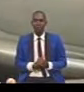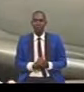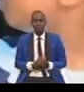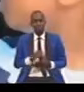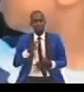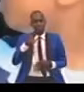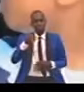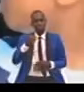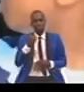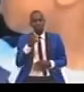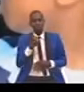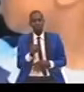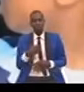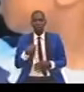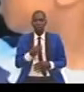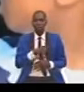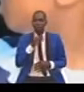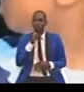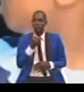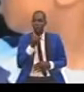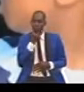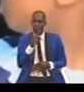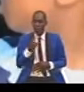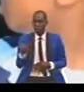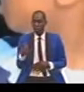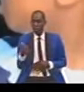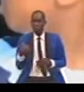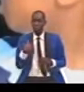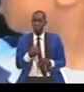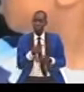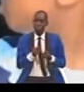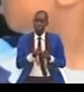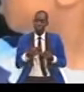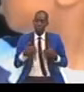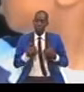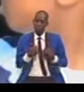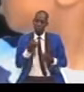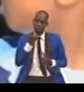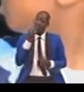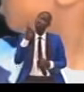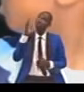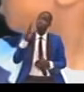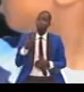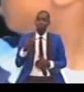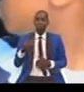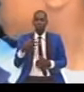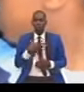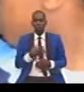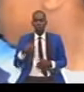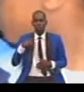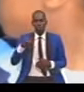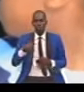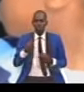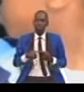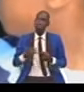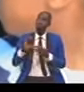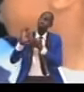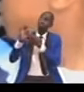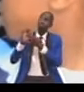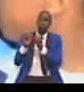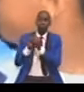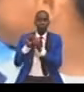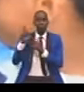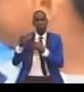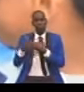James, we have not only wronged each other, but we have also offended God. And we need to reconcile with Him.